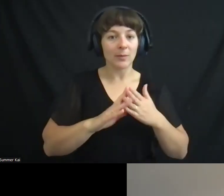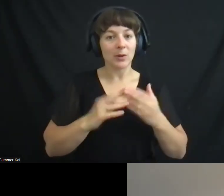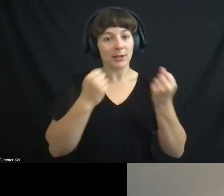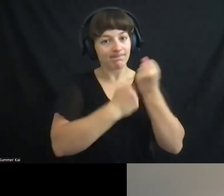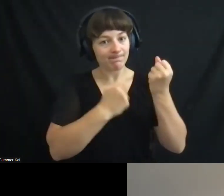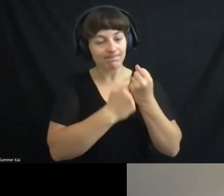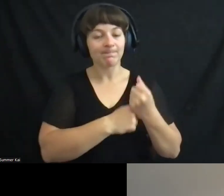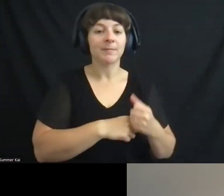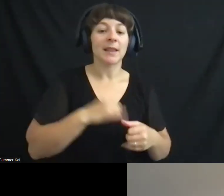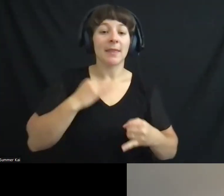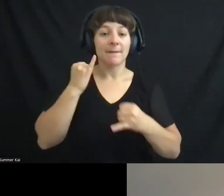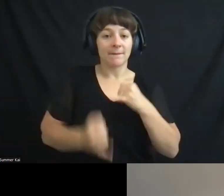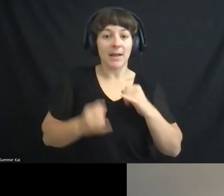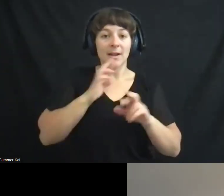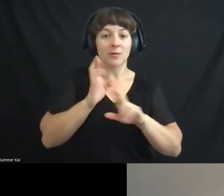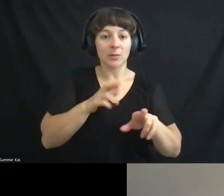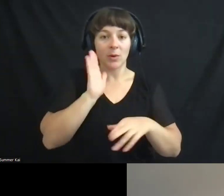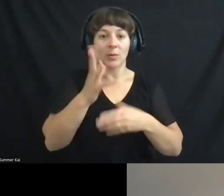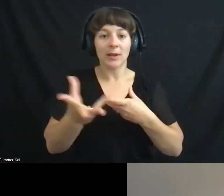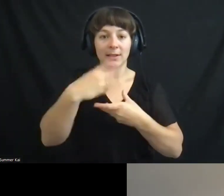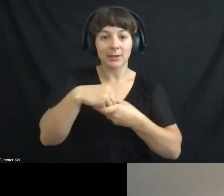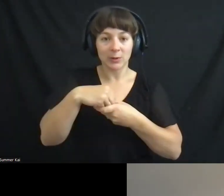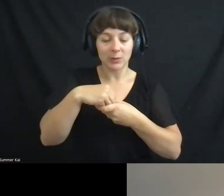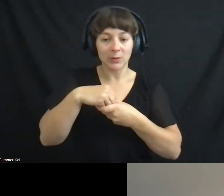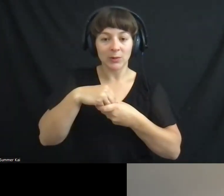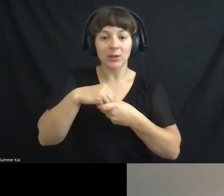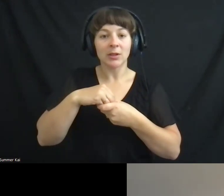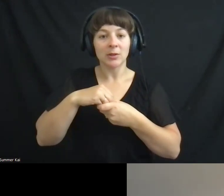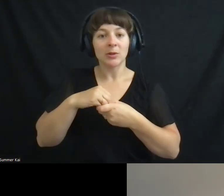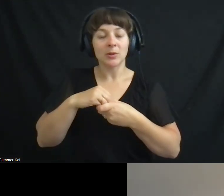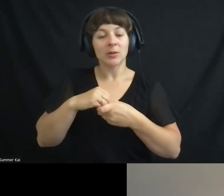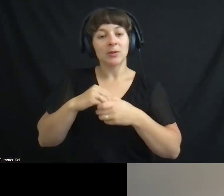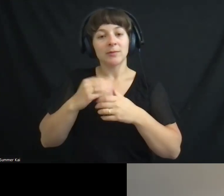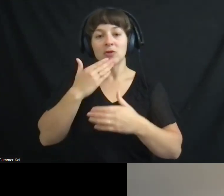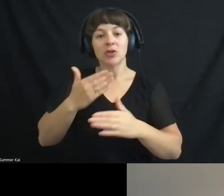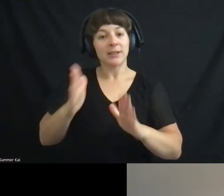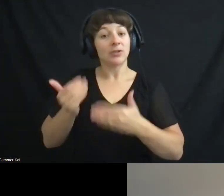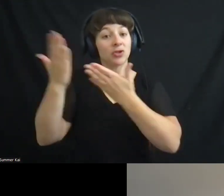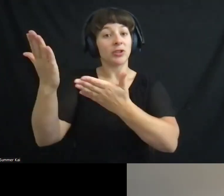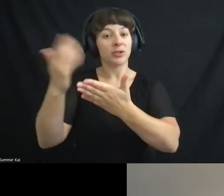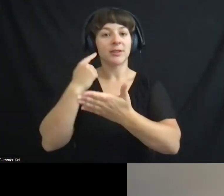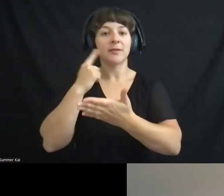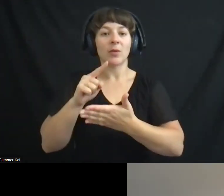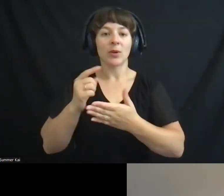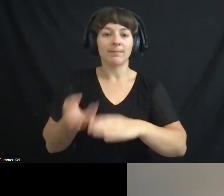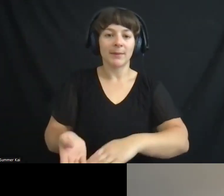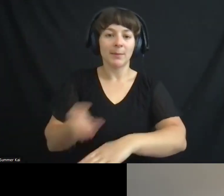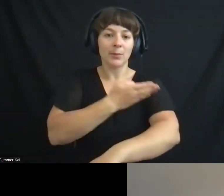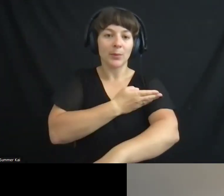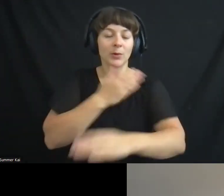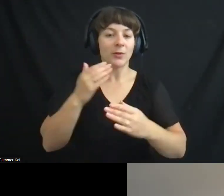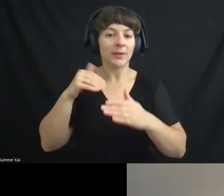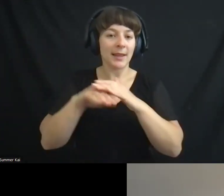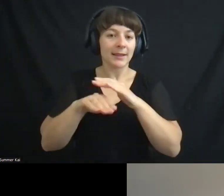The final report will include a set of good recommendations to improve accessible transportation.